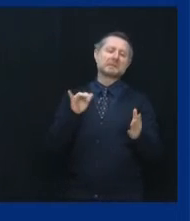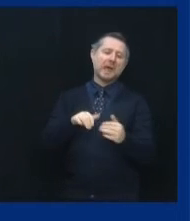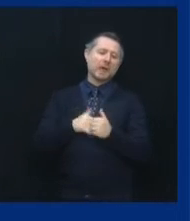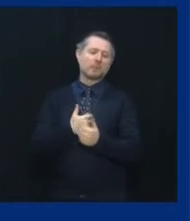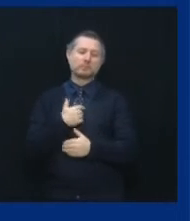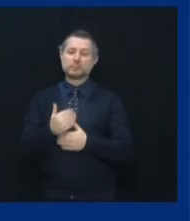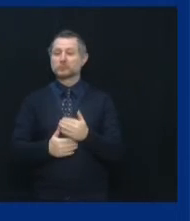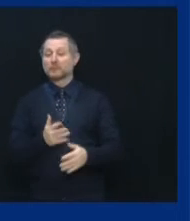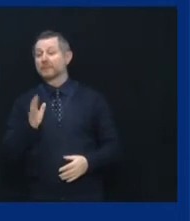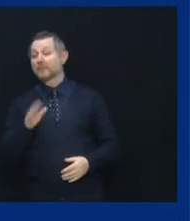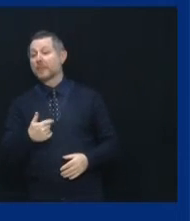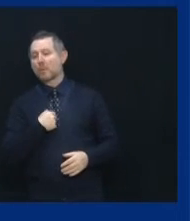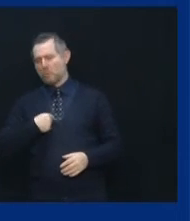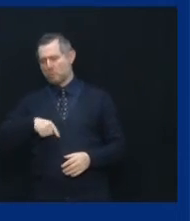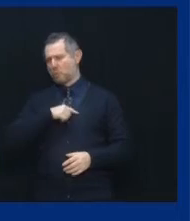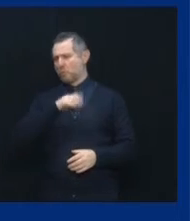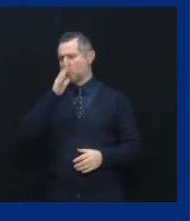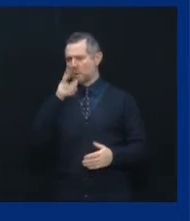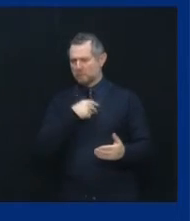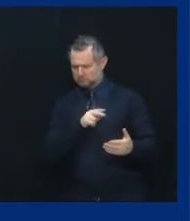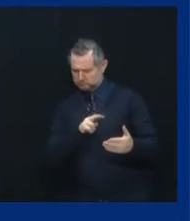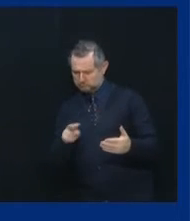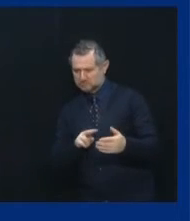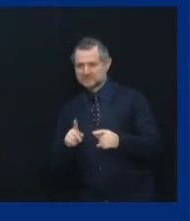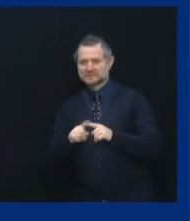will look at all of those samples as well. Thank you.